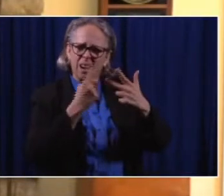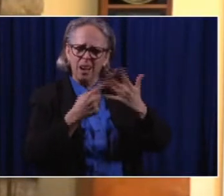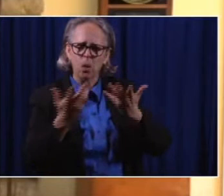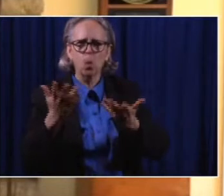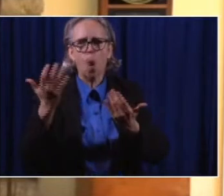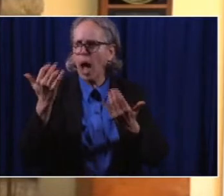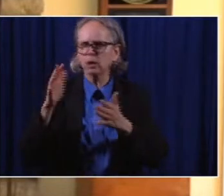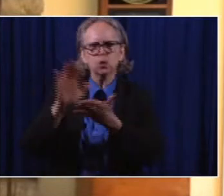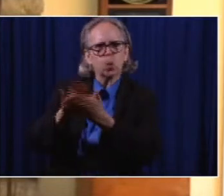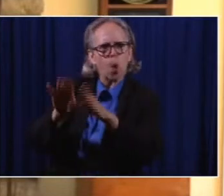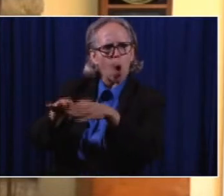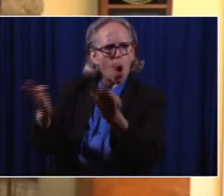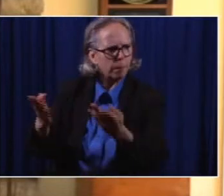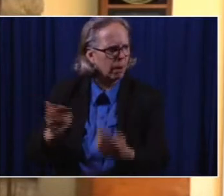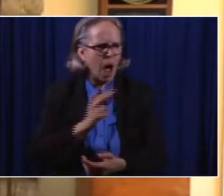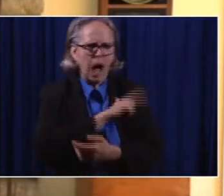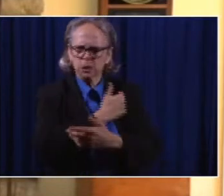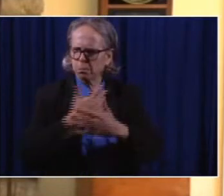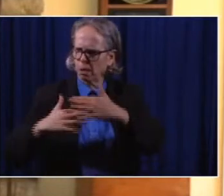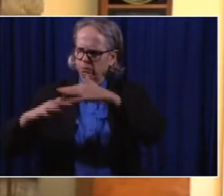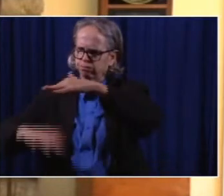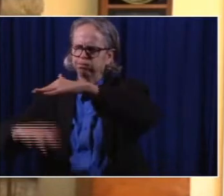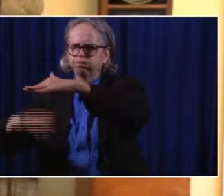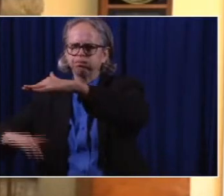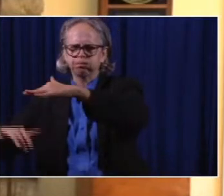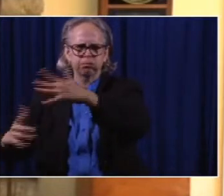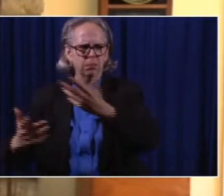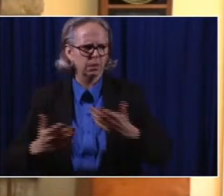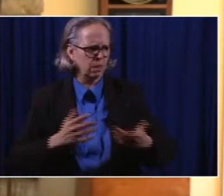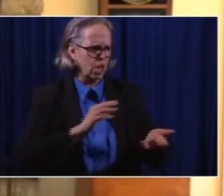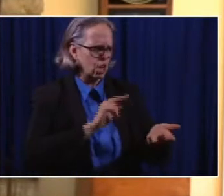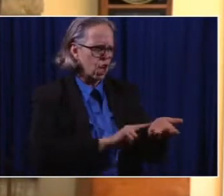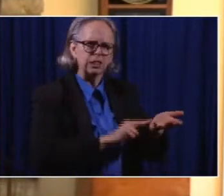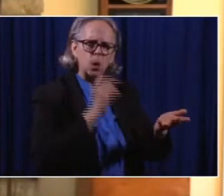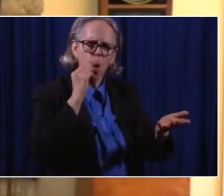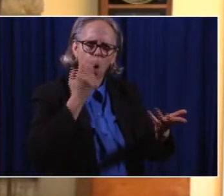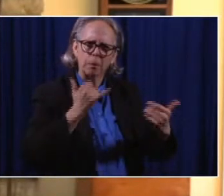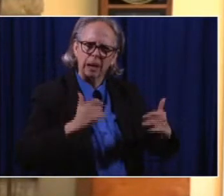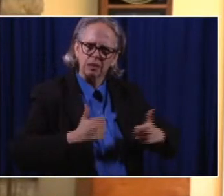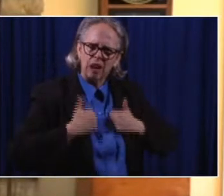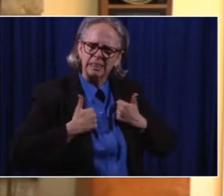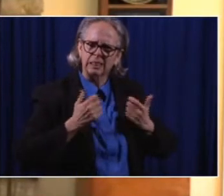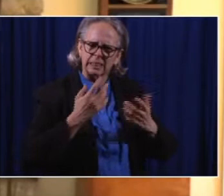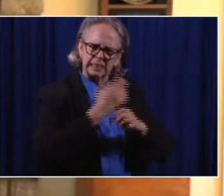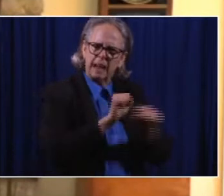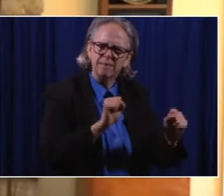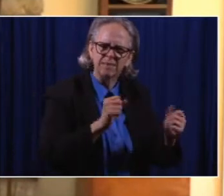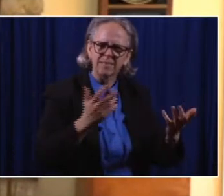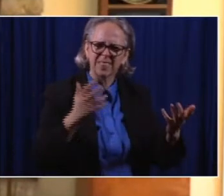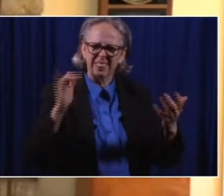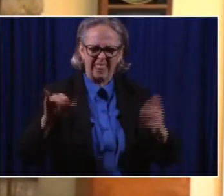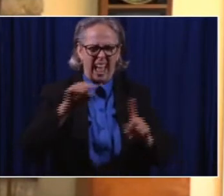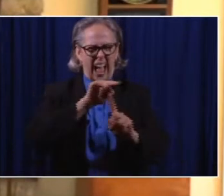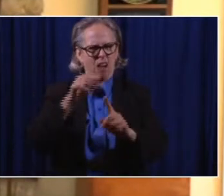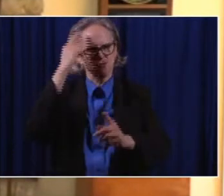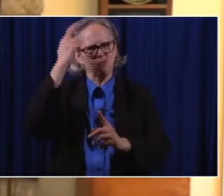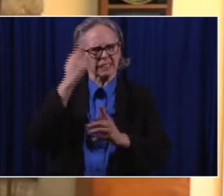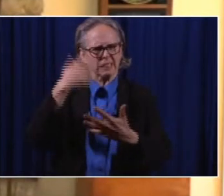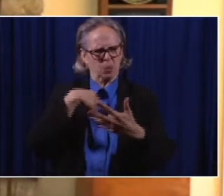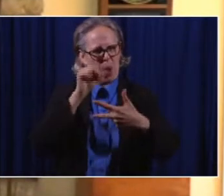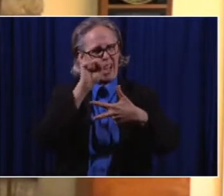grandparents who are in nursing homes or great-grandparents who are in those nursing homes can be safe. That's what frankly, this is all